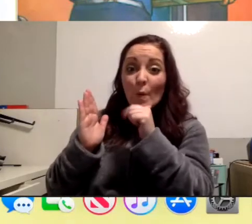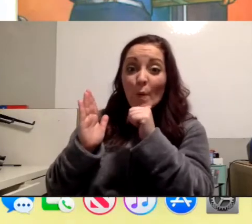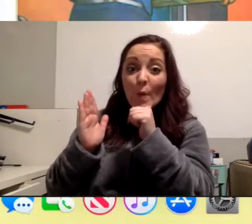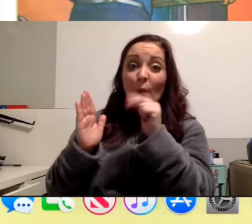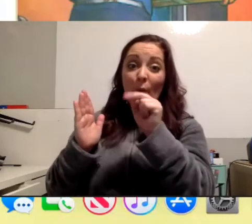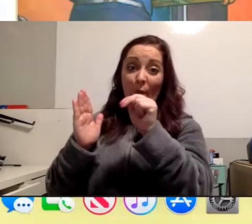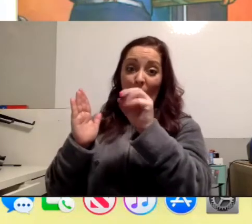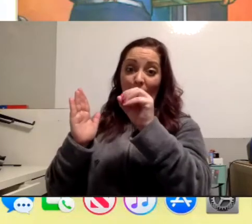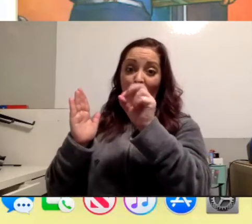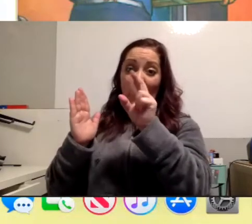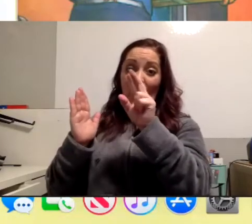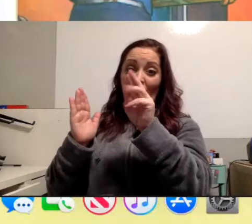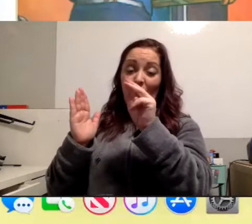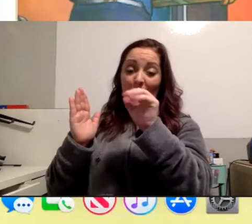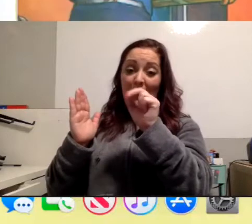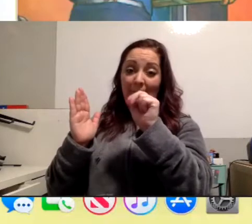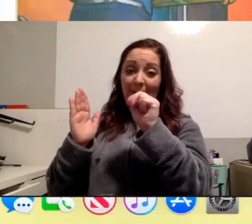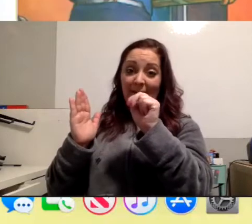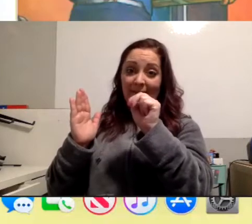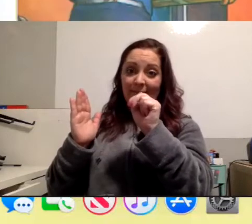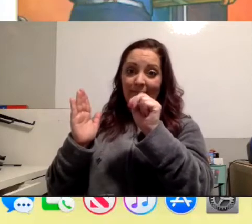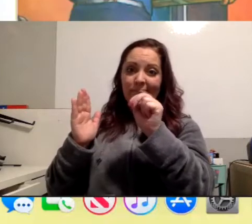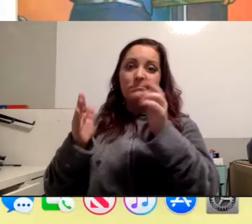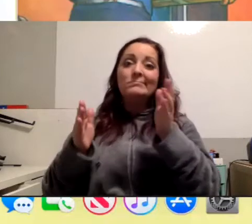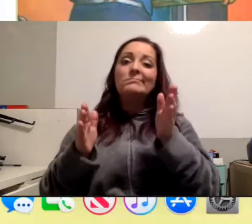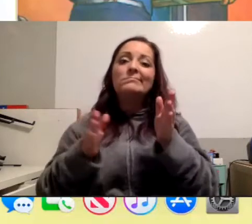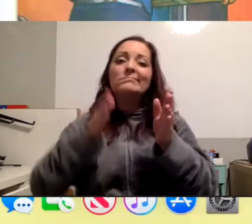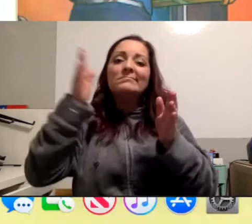buy a gift for Norman.